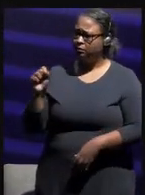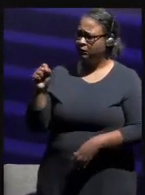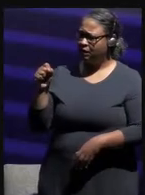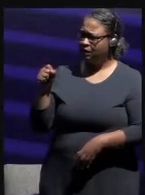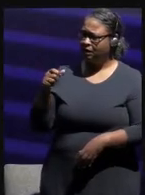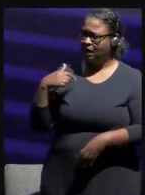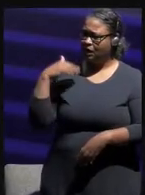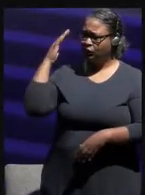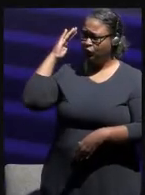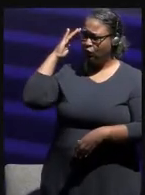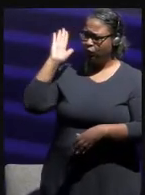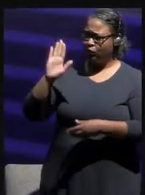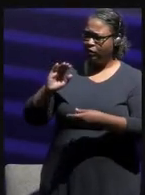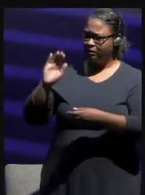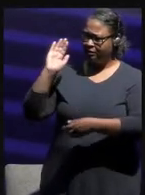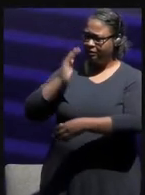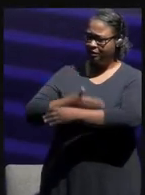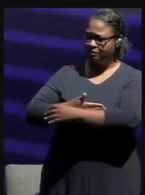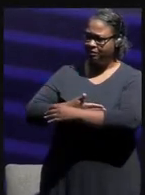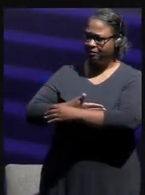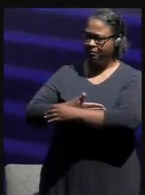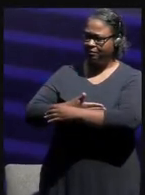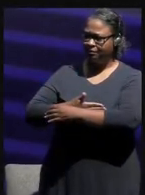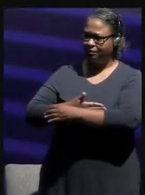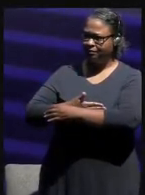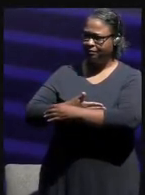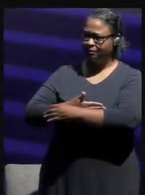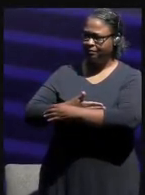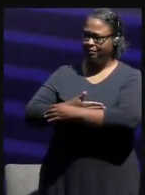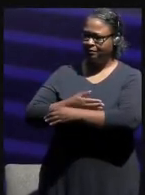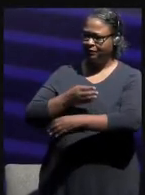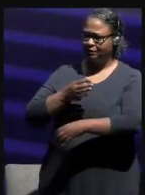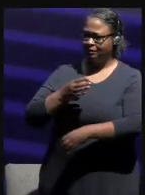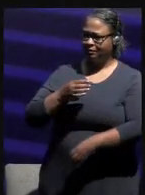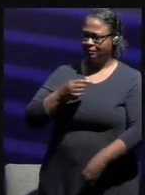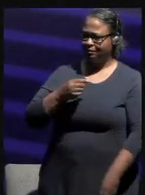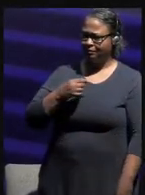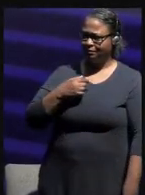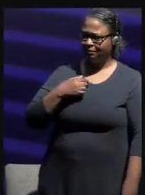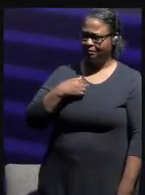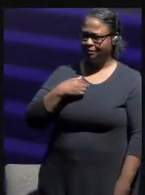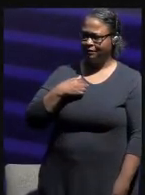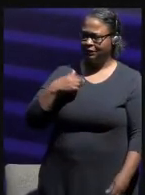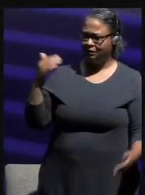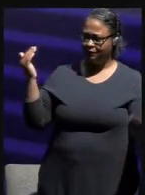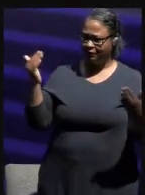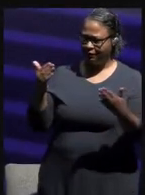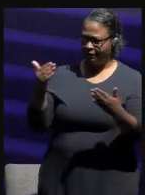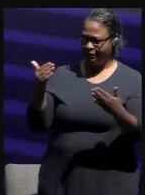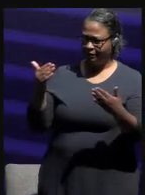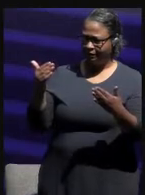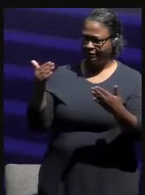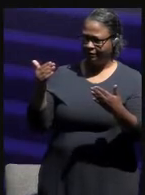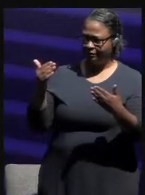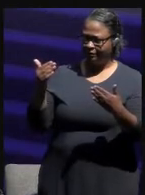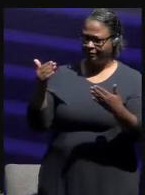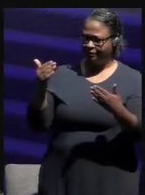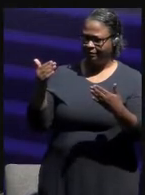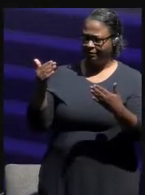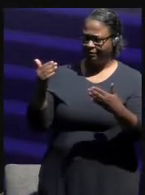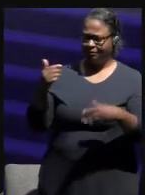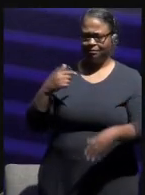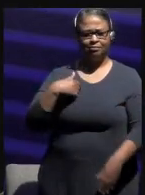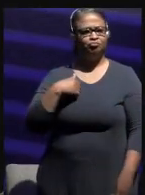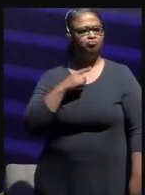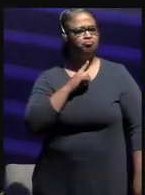I know your son. Well, hang on, you're talking to me, all right? Let's focus here just for a second. I